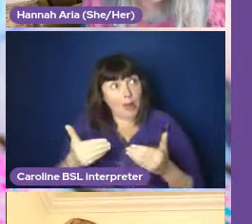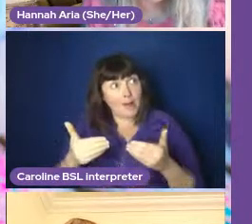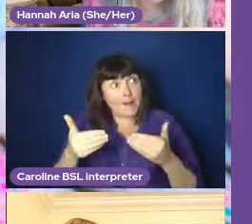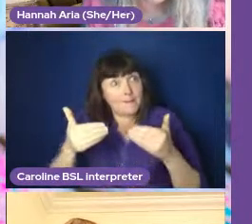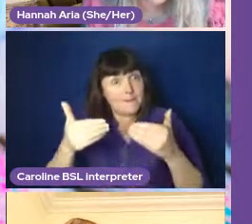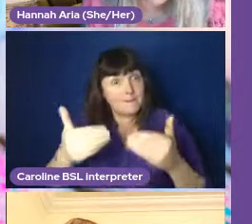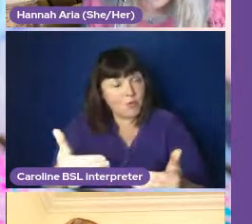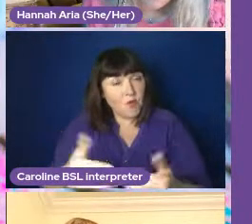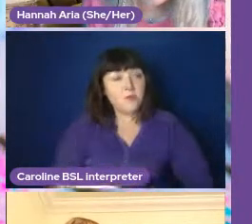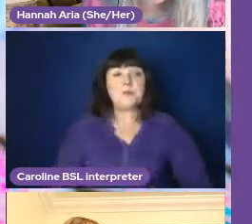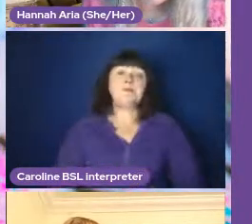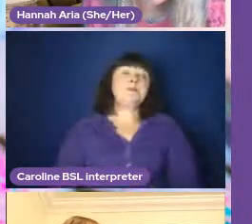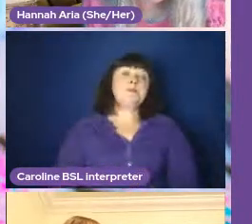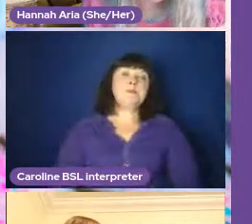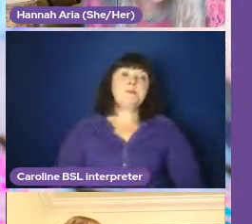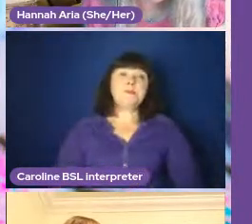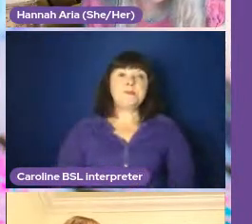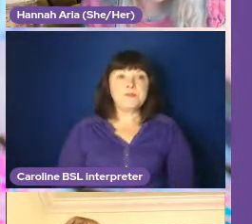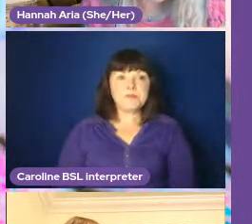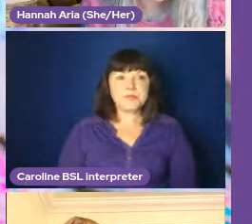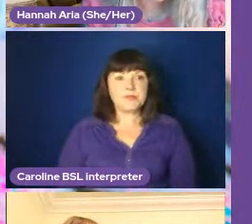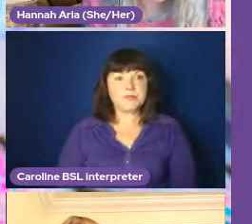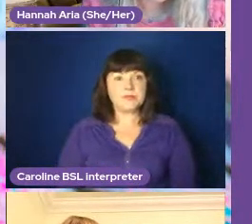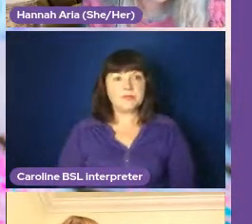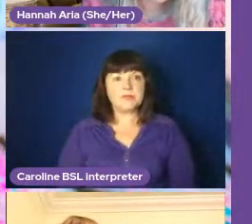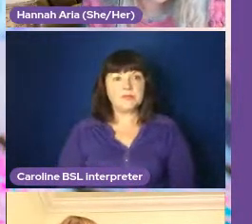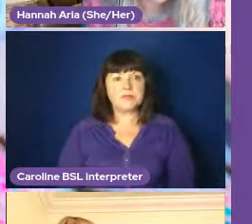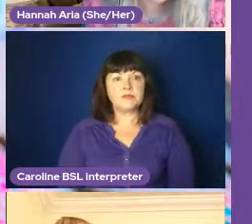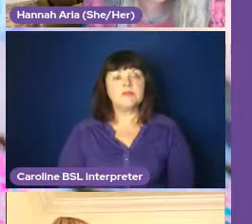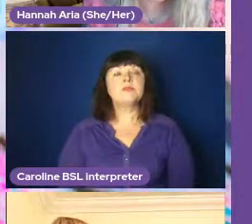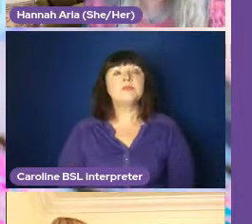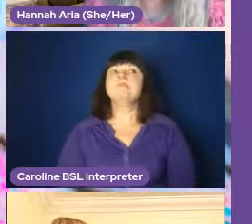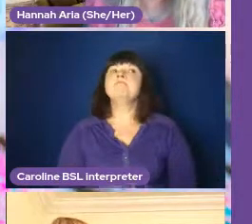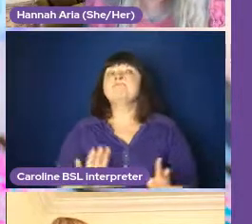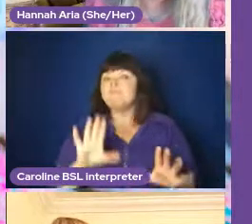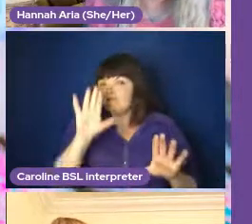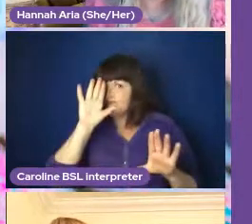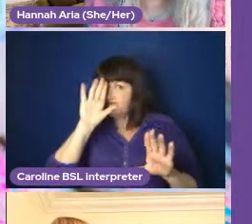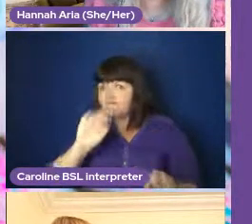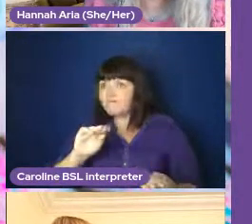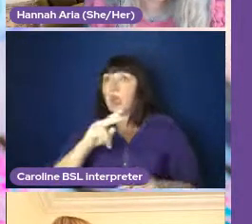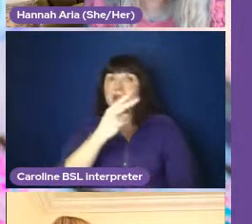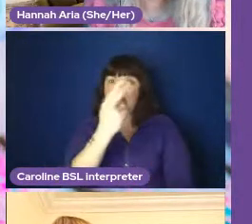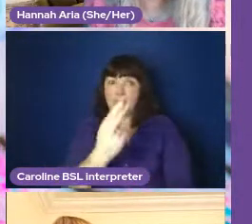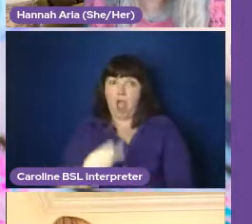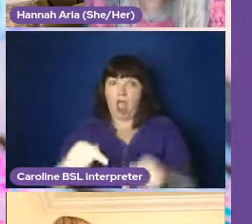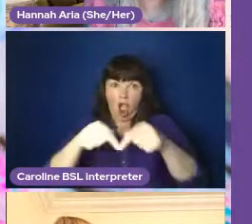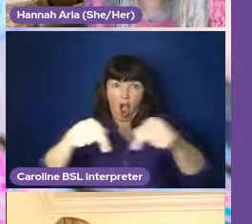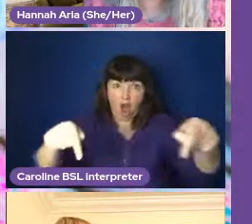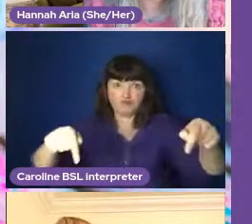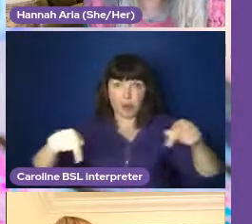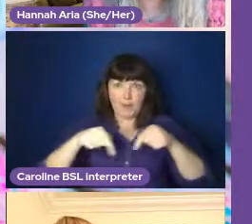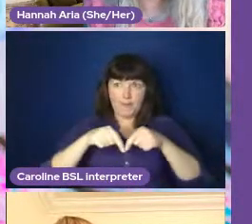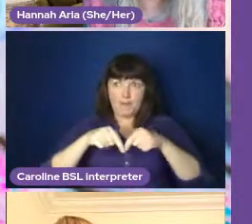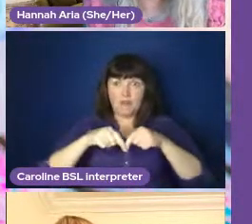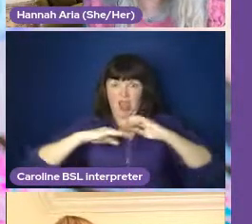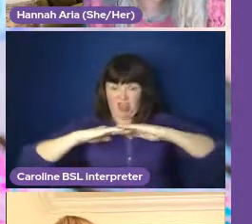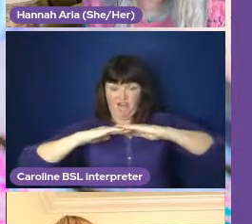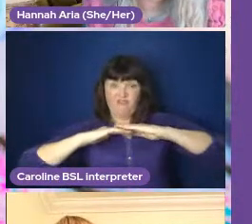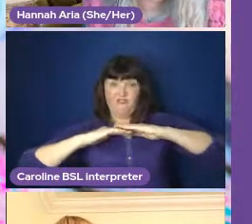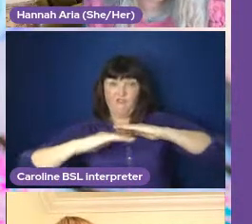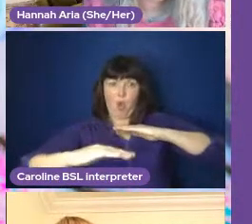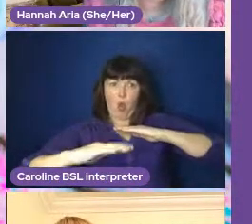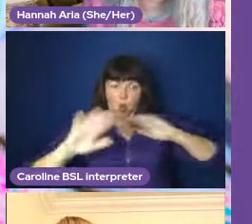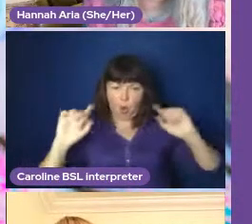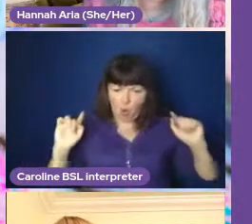Not about that, but you just have to know that my art room floor is covered in newspaper with lots of